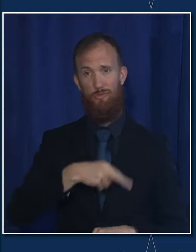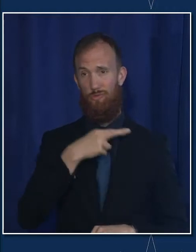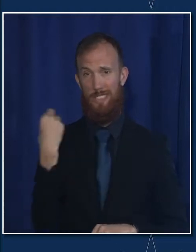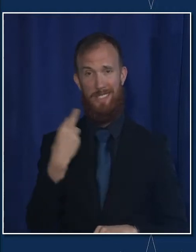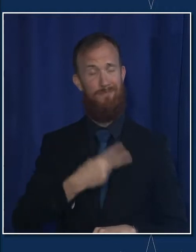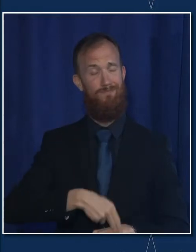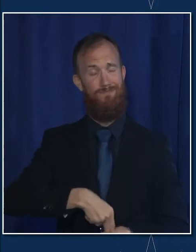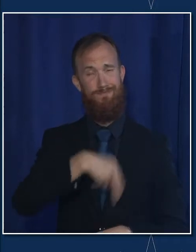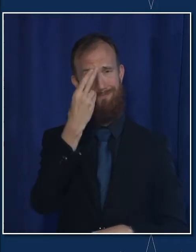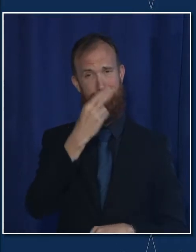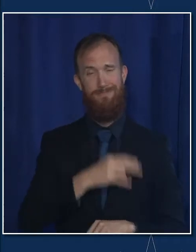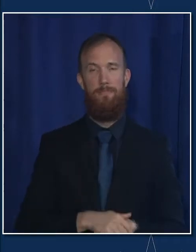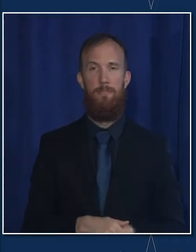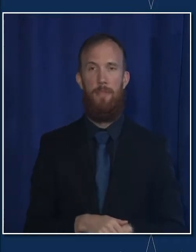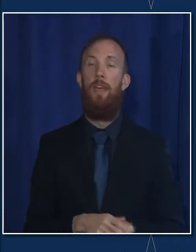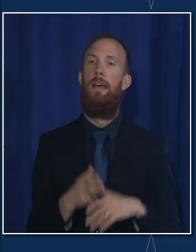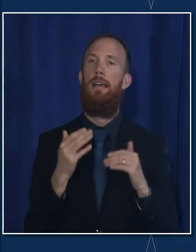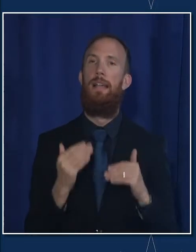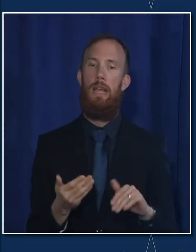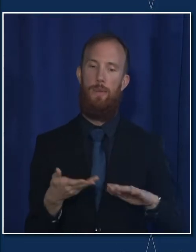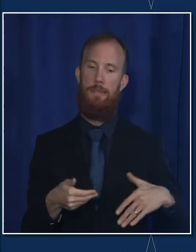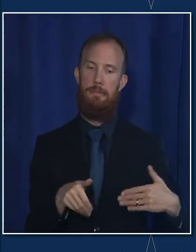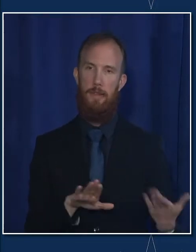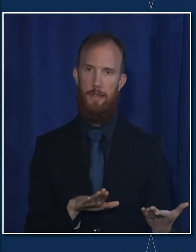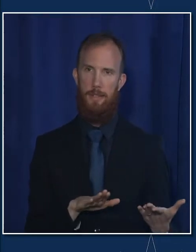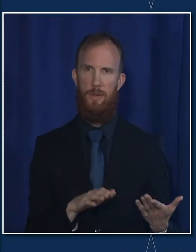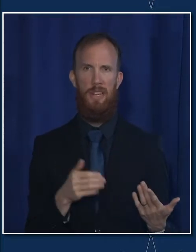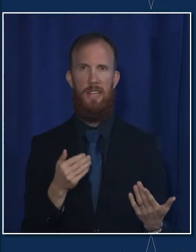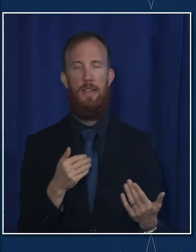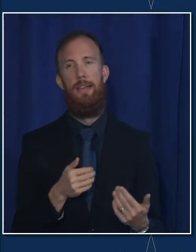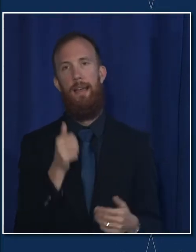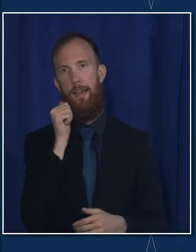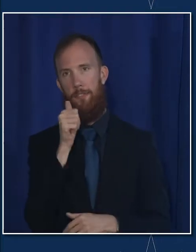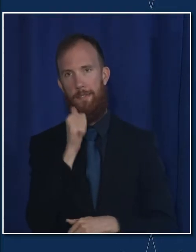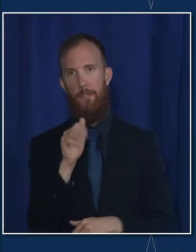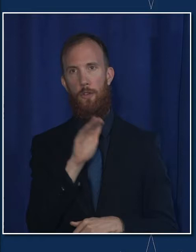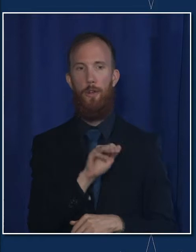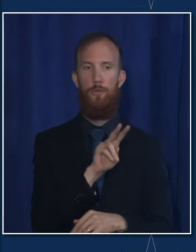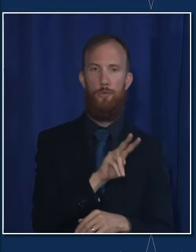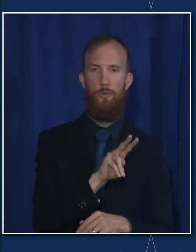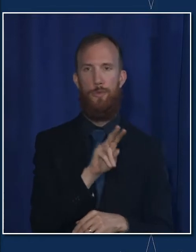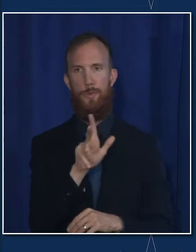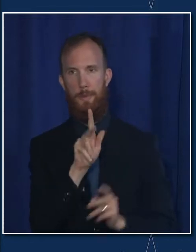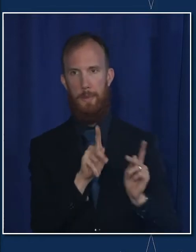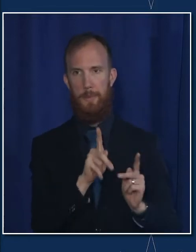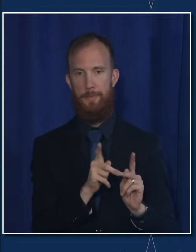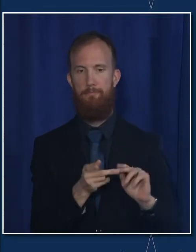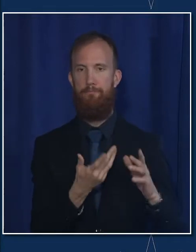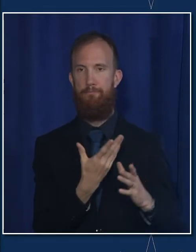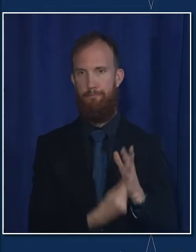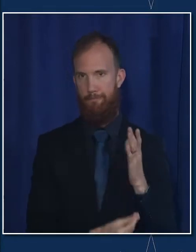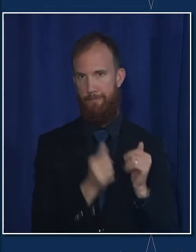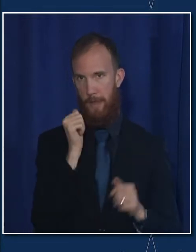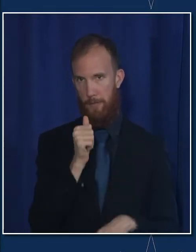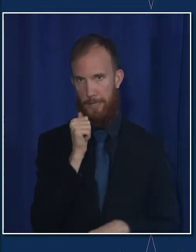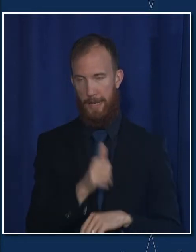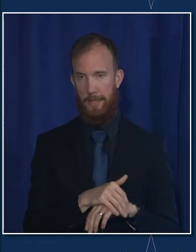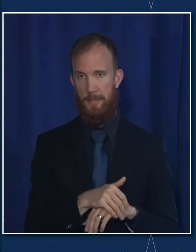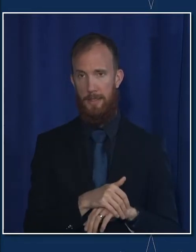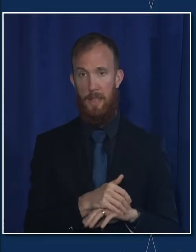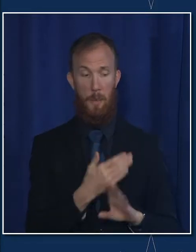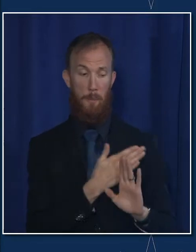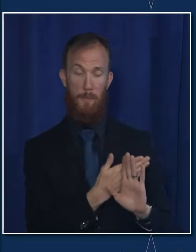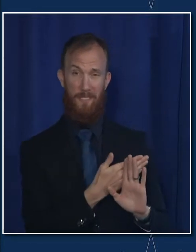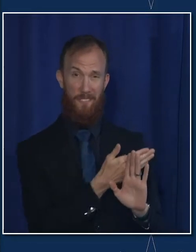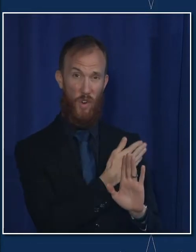And then finally, deaths. We're currently averaging 2 to 3 COVID deaths per day here in Chicago, compared to about 50 COVID deaths per day